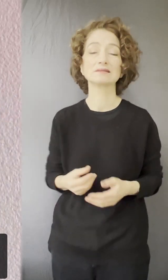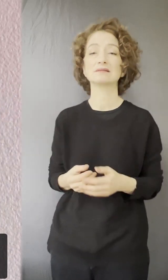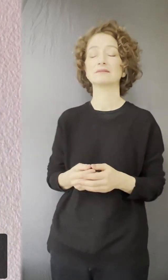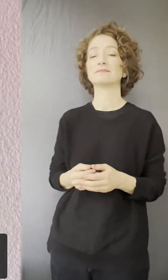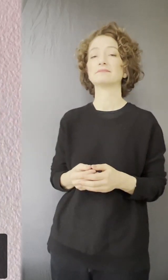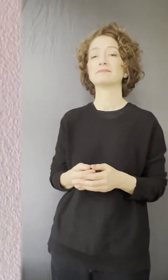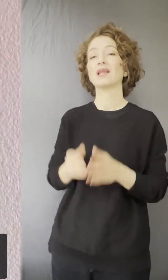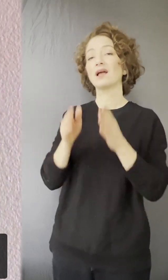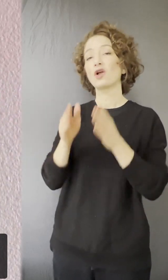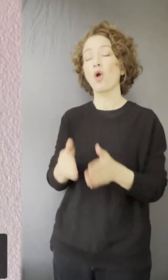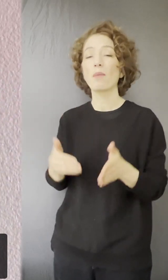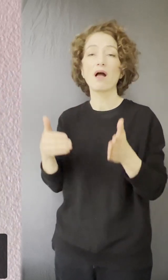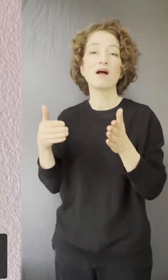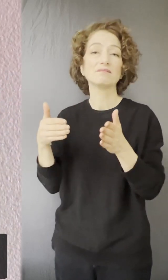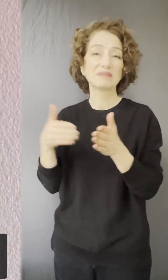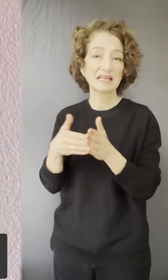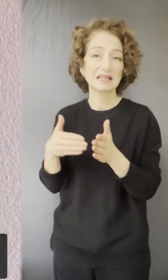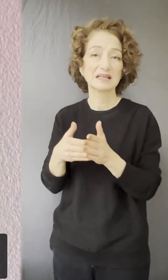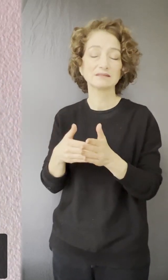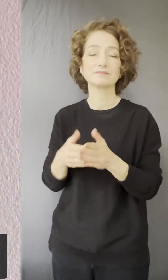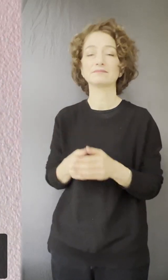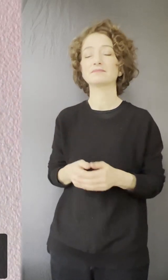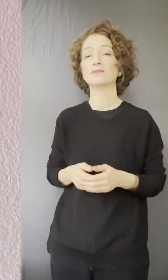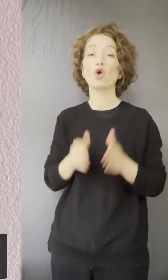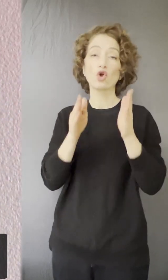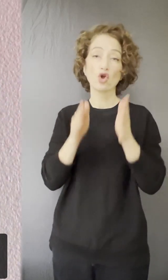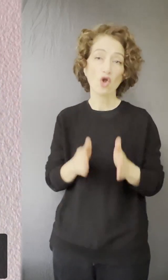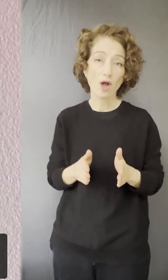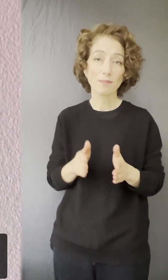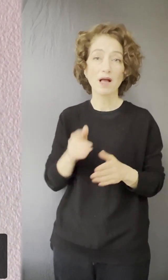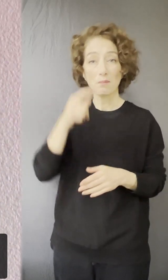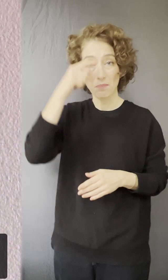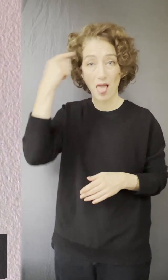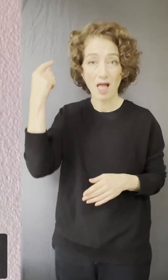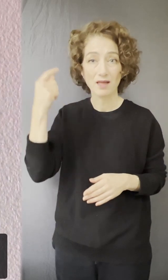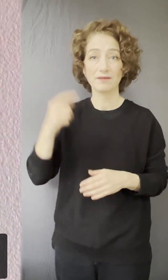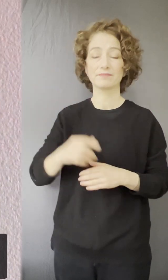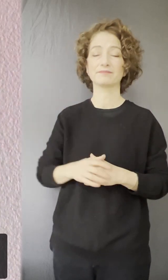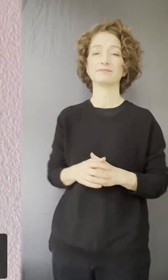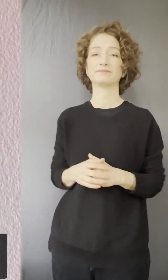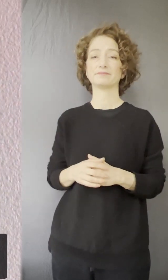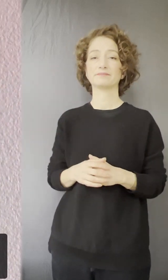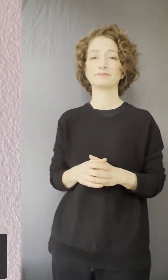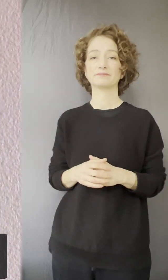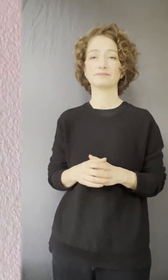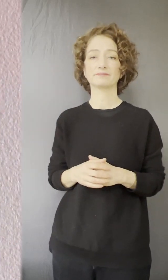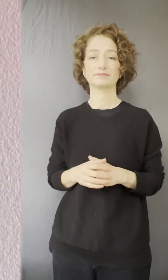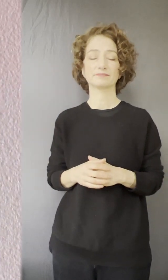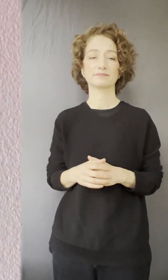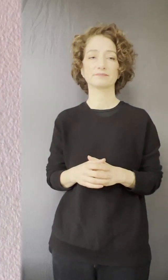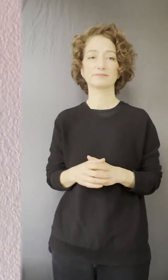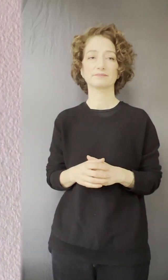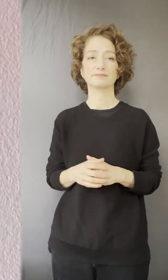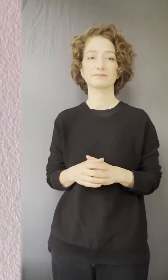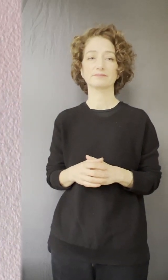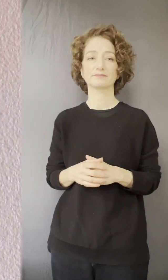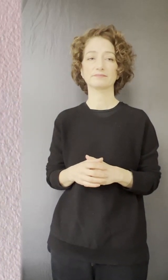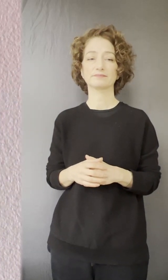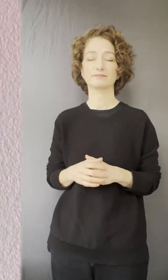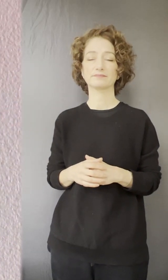trans bodies, disabled bodies, and black bodies.